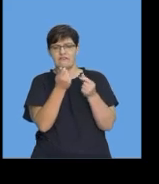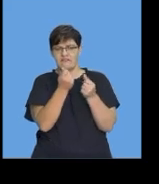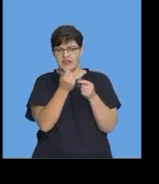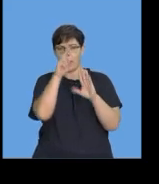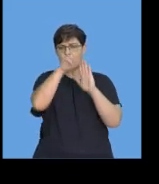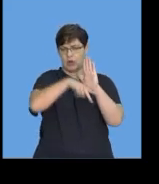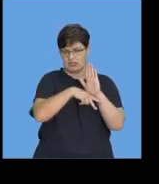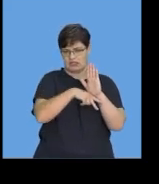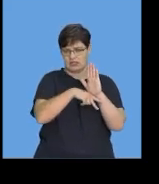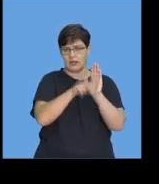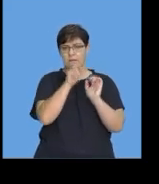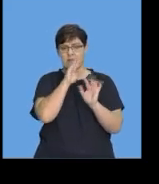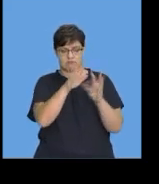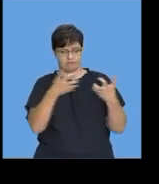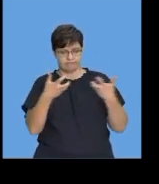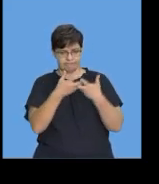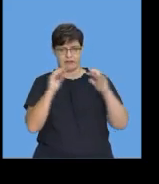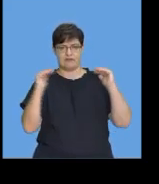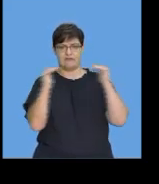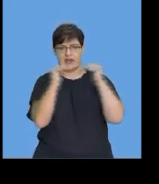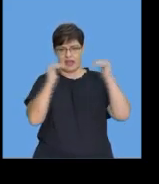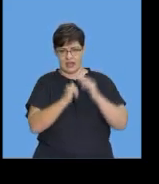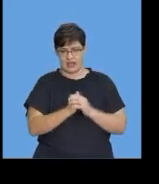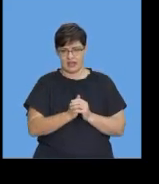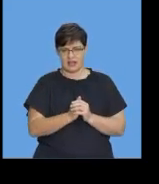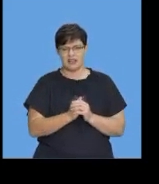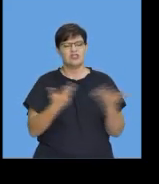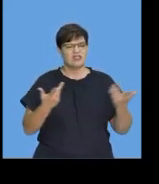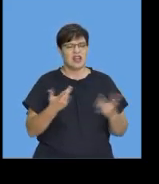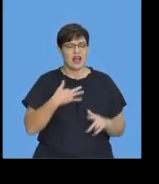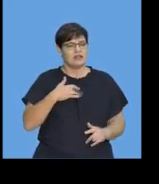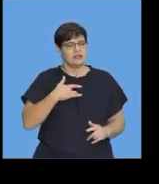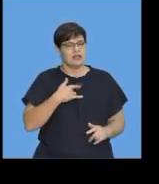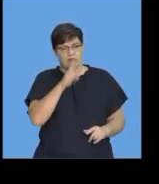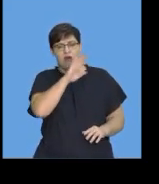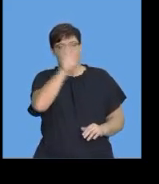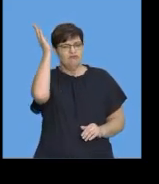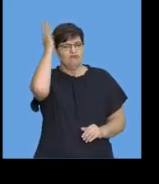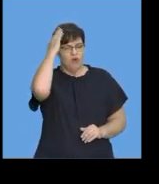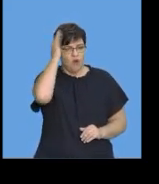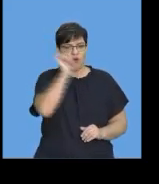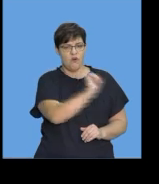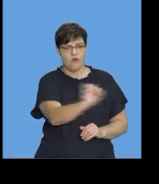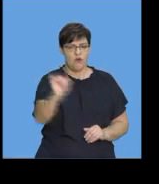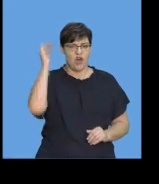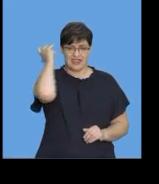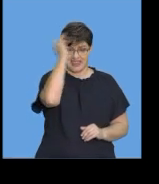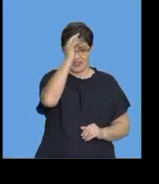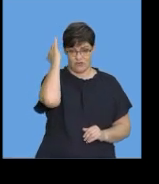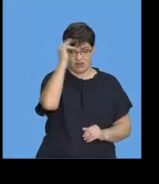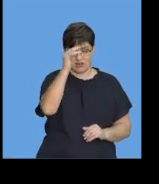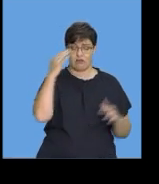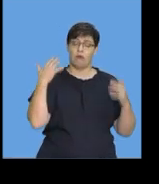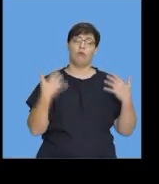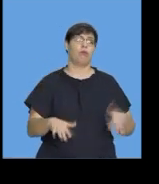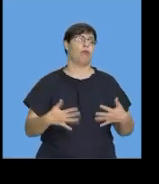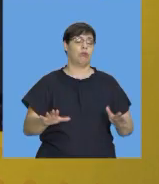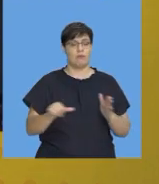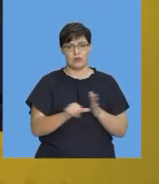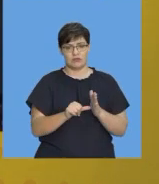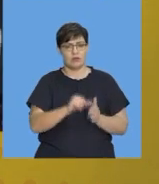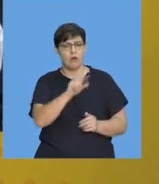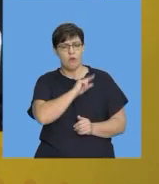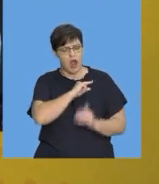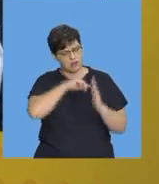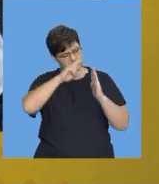to ensure that they are fair. So an appetizer, make sure you know your theory here. It's important